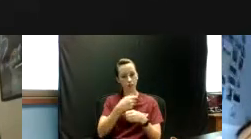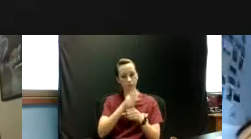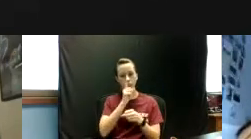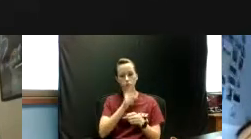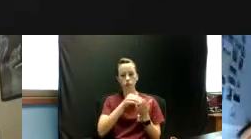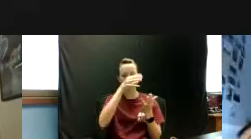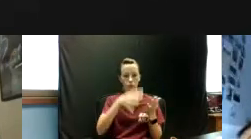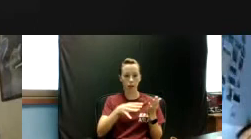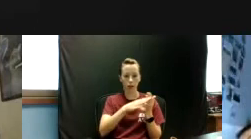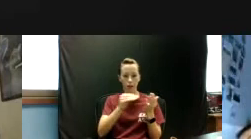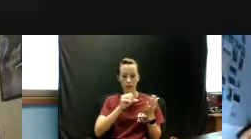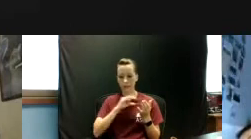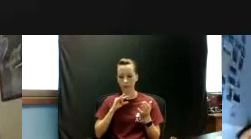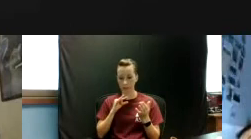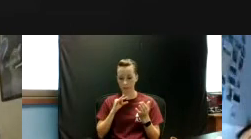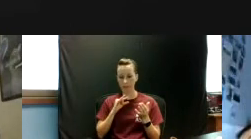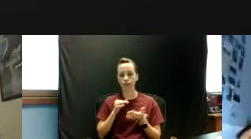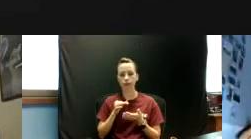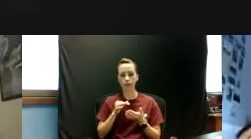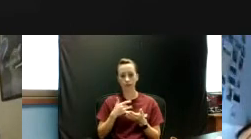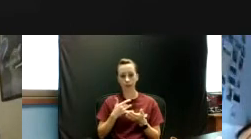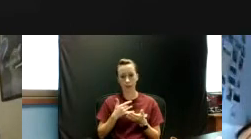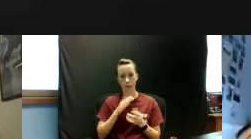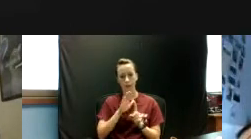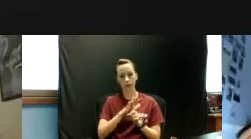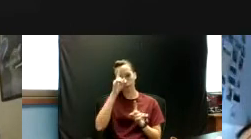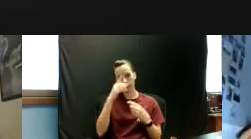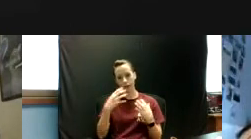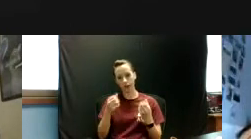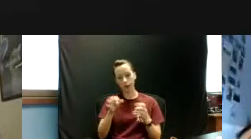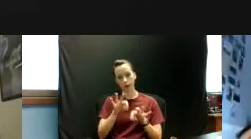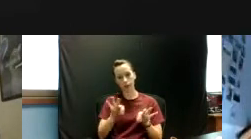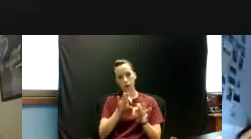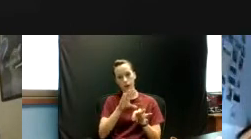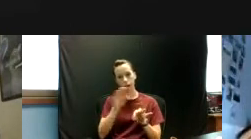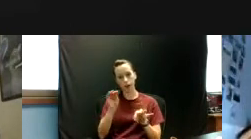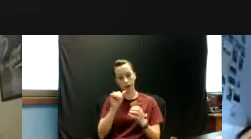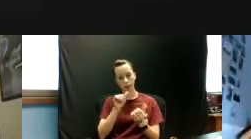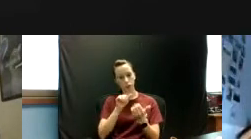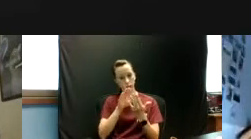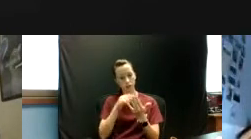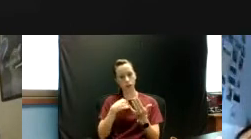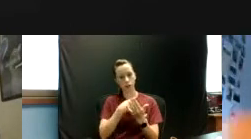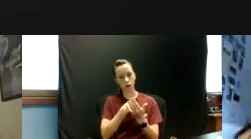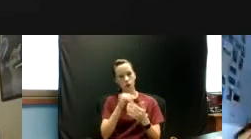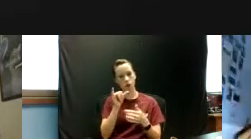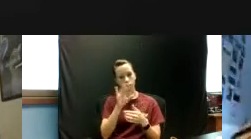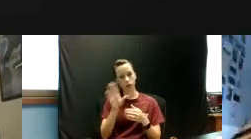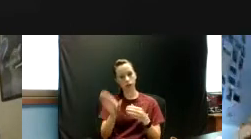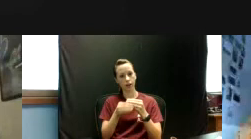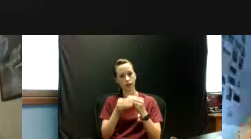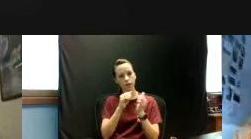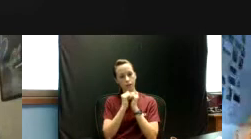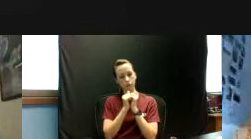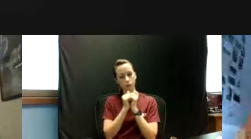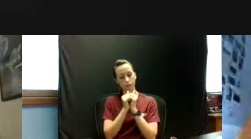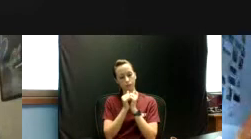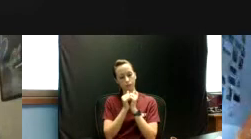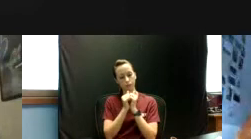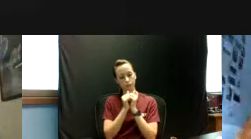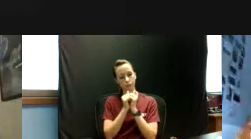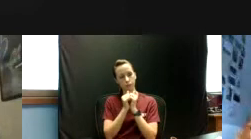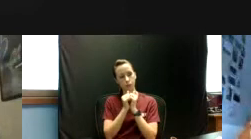feel that their mental health is important and addressed. We've also put together this really cool document. I'm